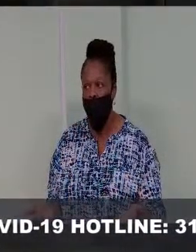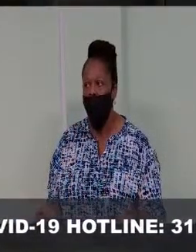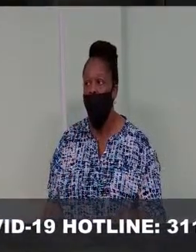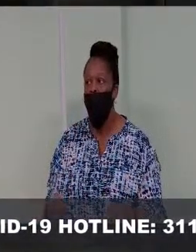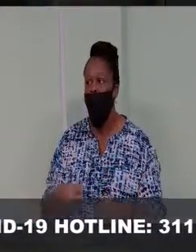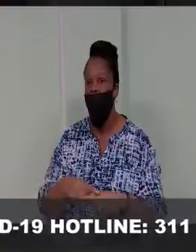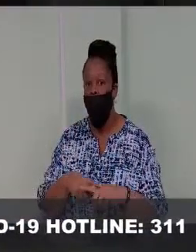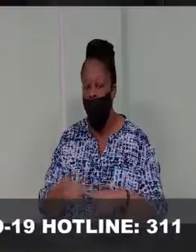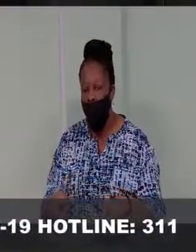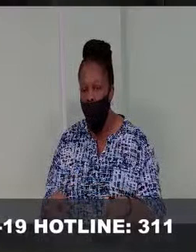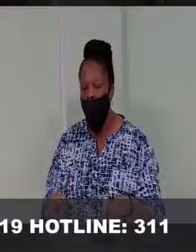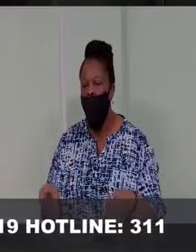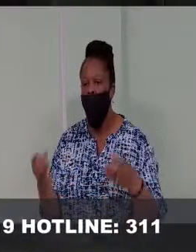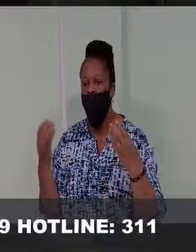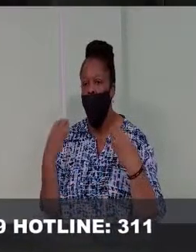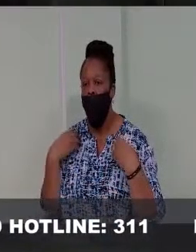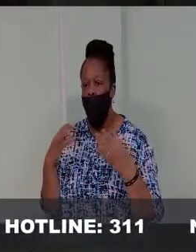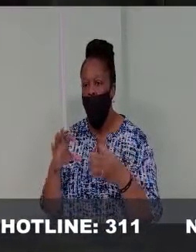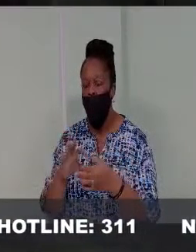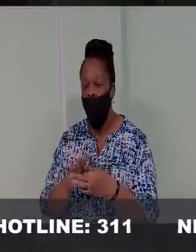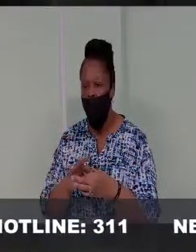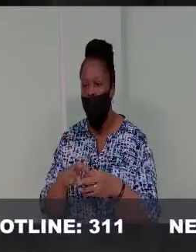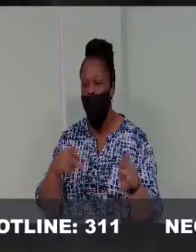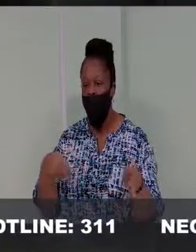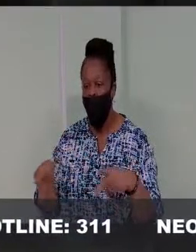event decided that